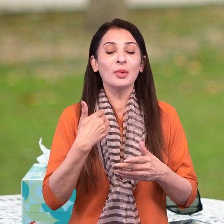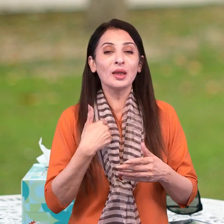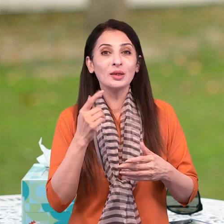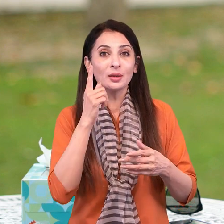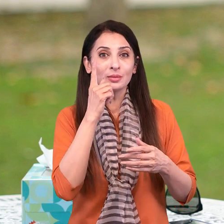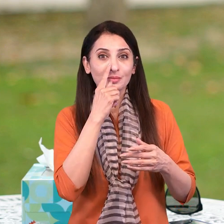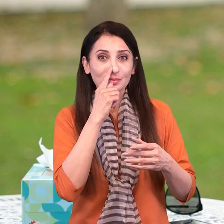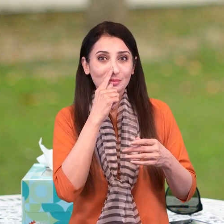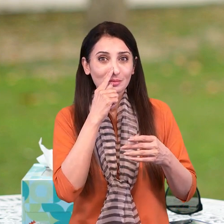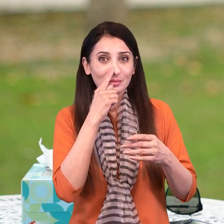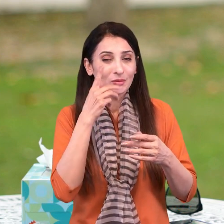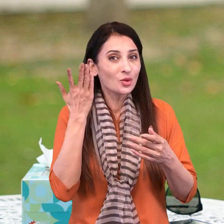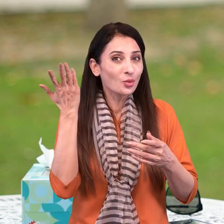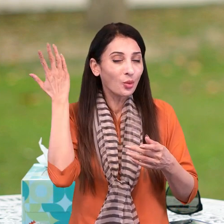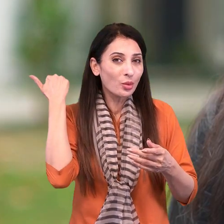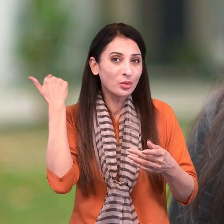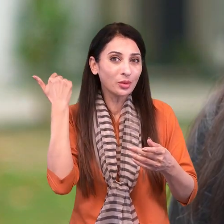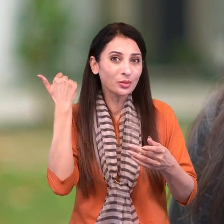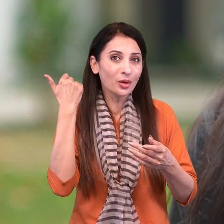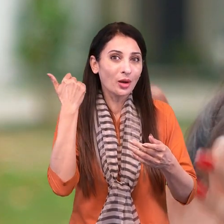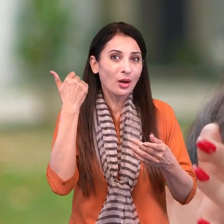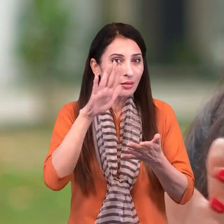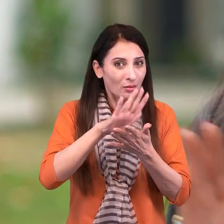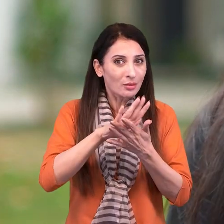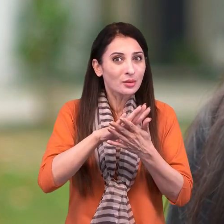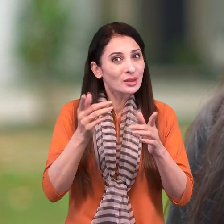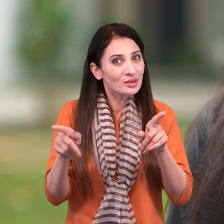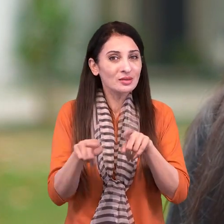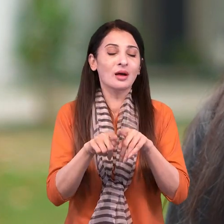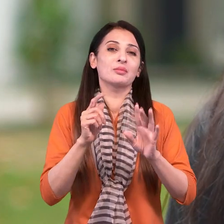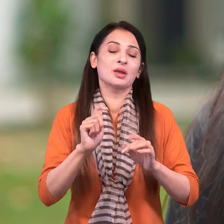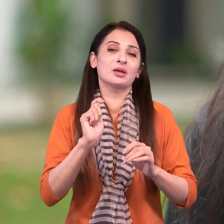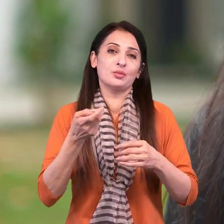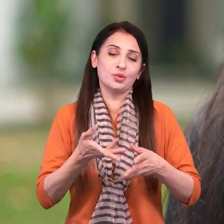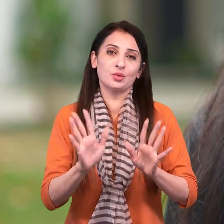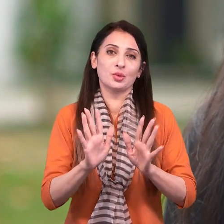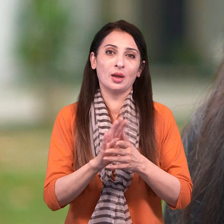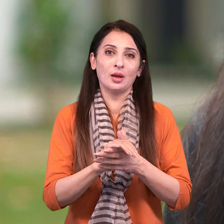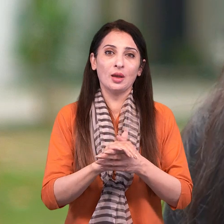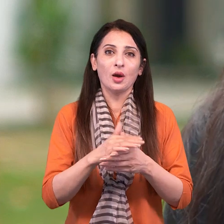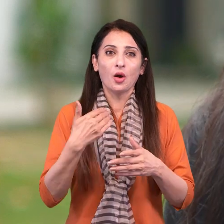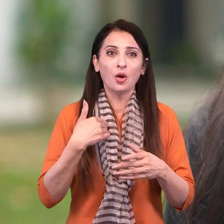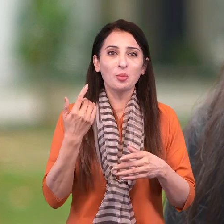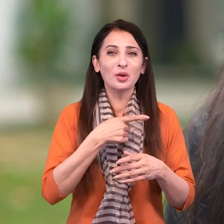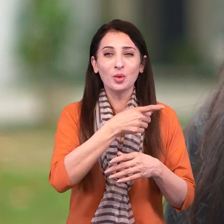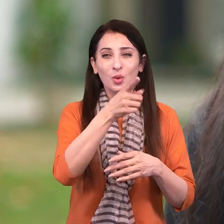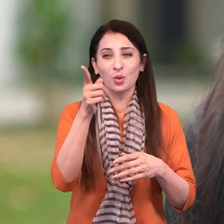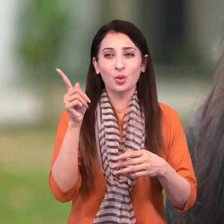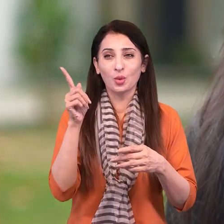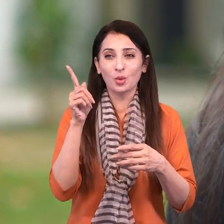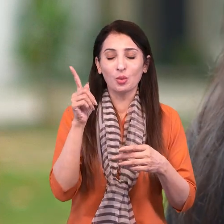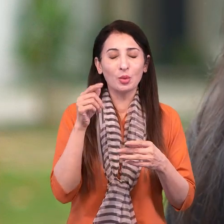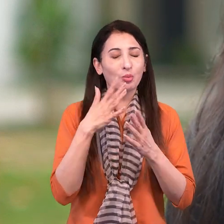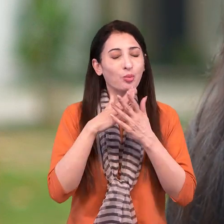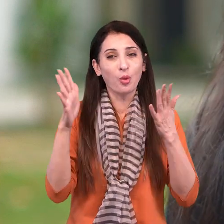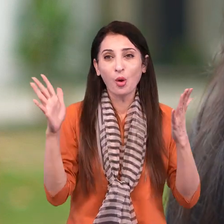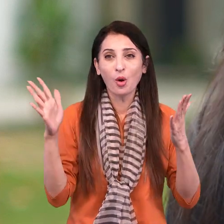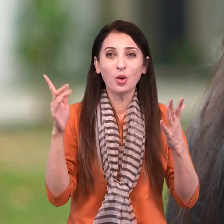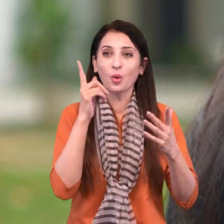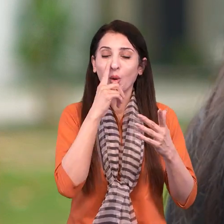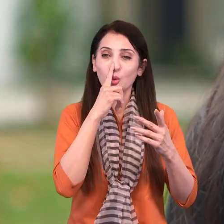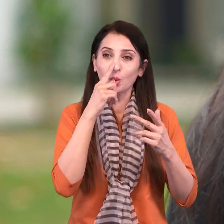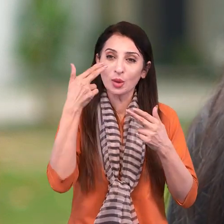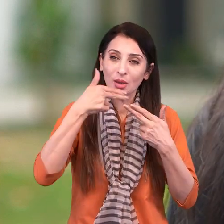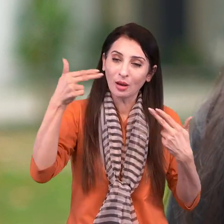from grassroots level. And from that time onwards, I started listening to so many beautiful stories of women,